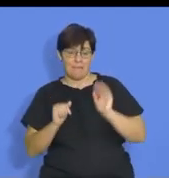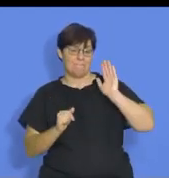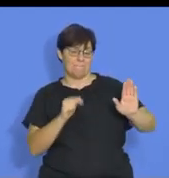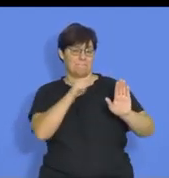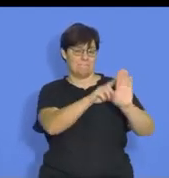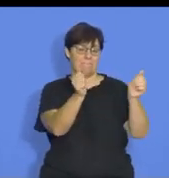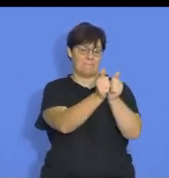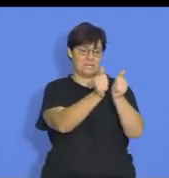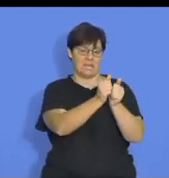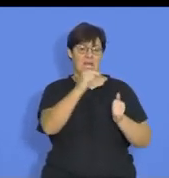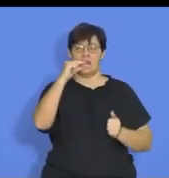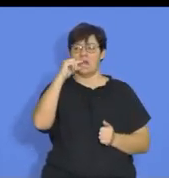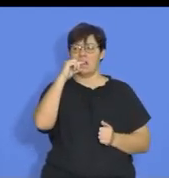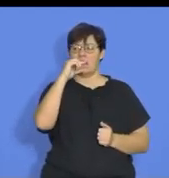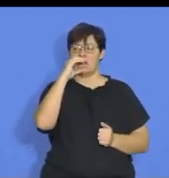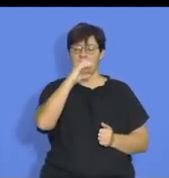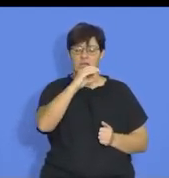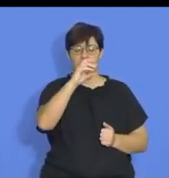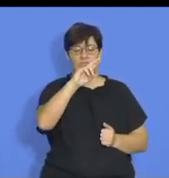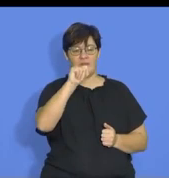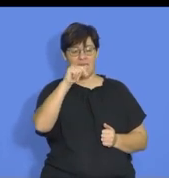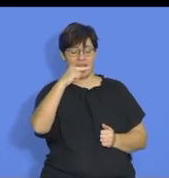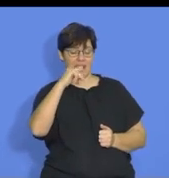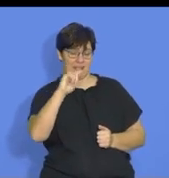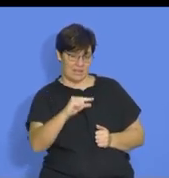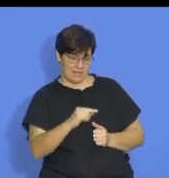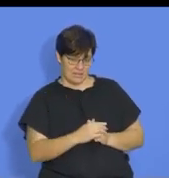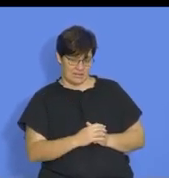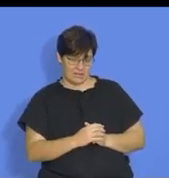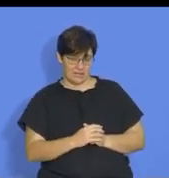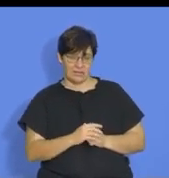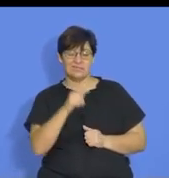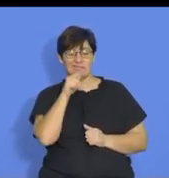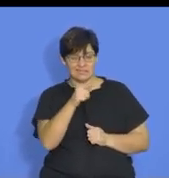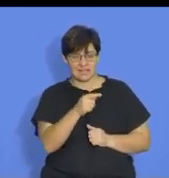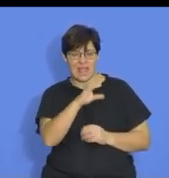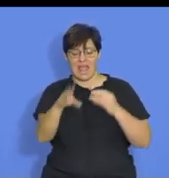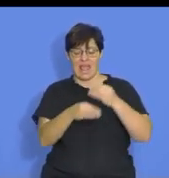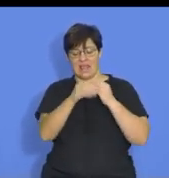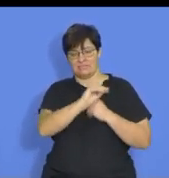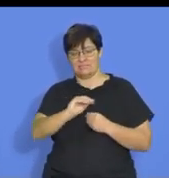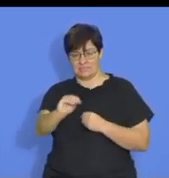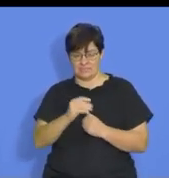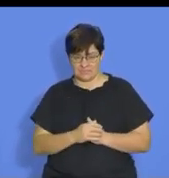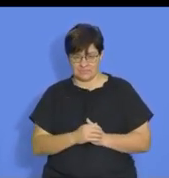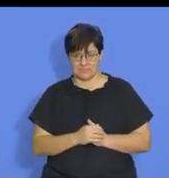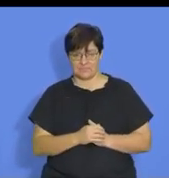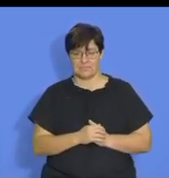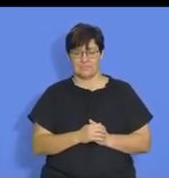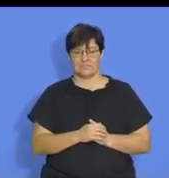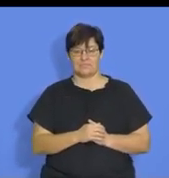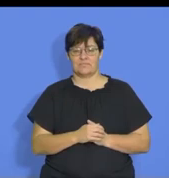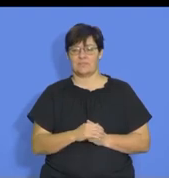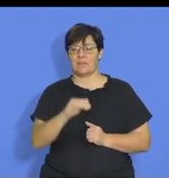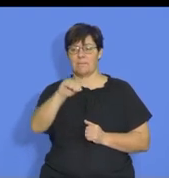name of the partner. Okay, so in this case, Craig is contributing additional capital. Right, let's